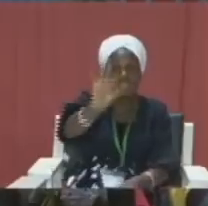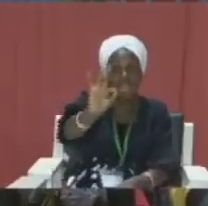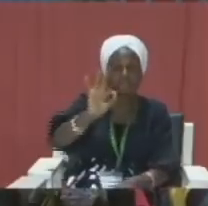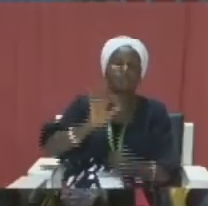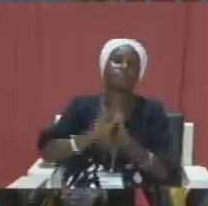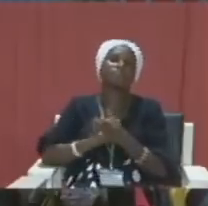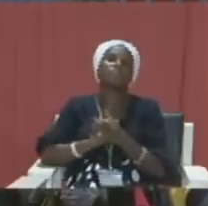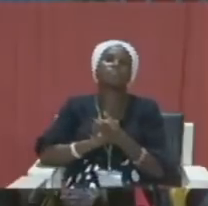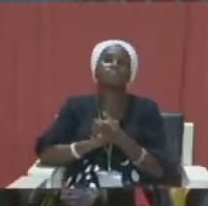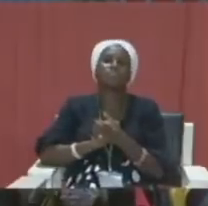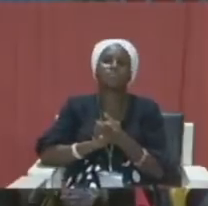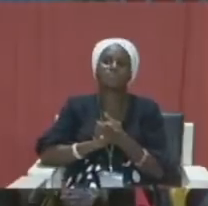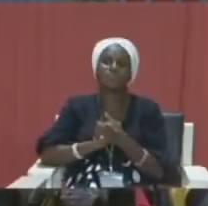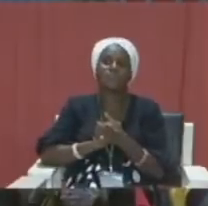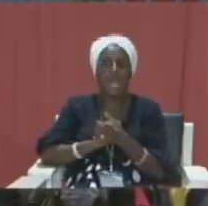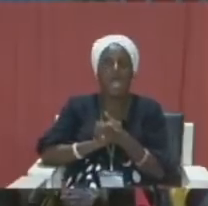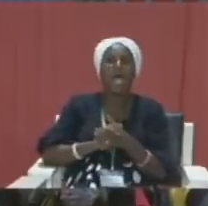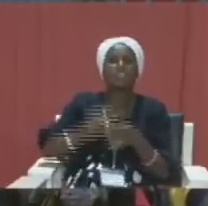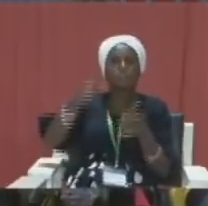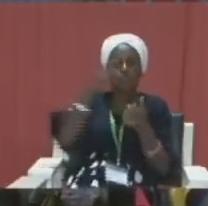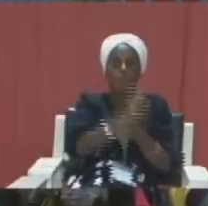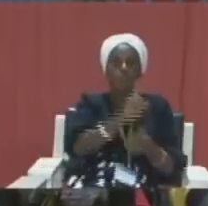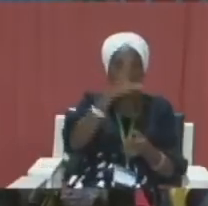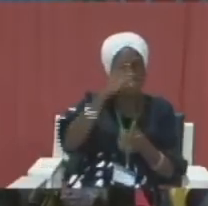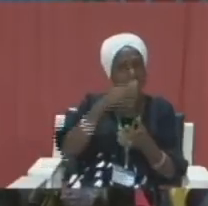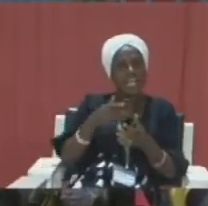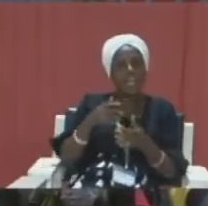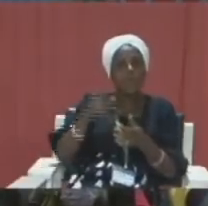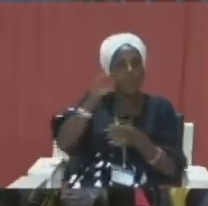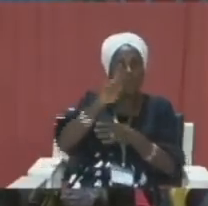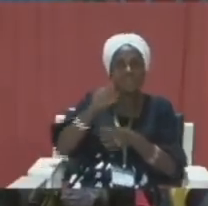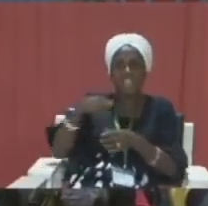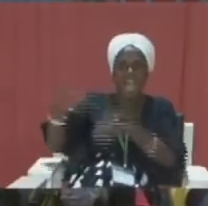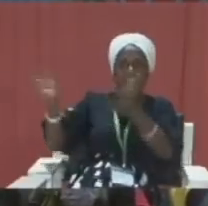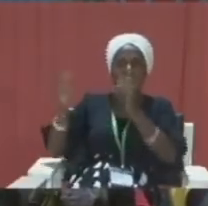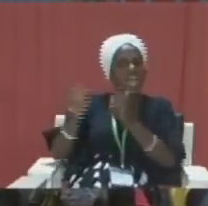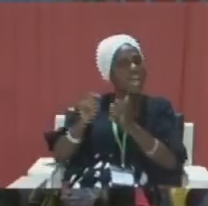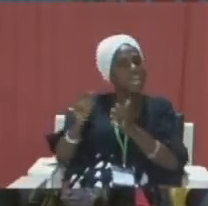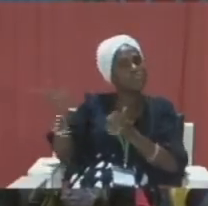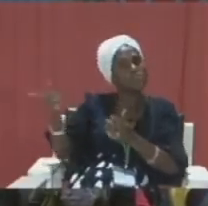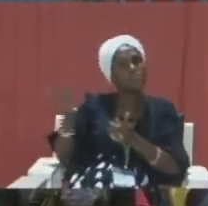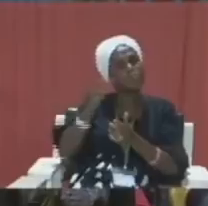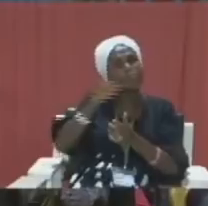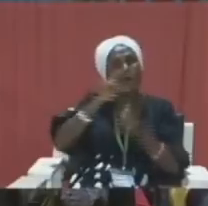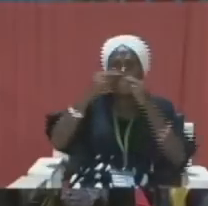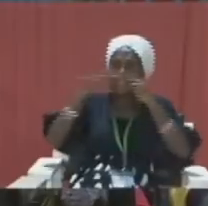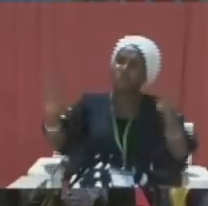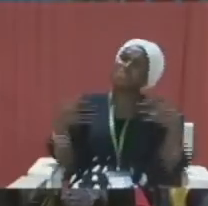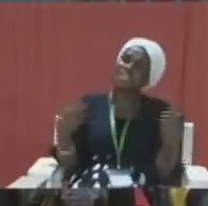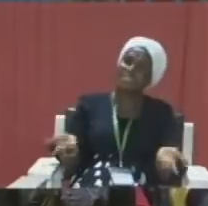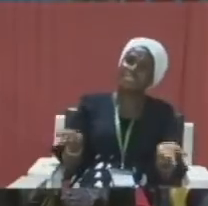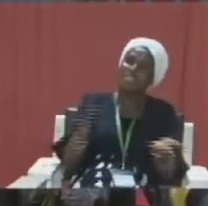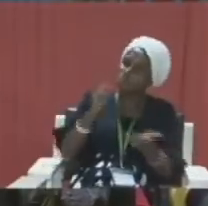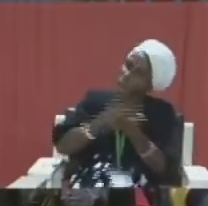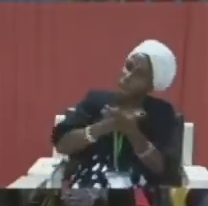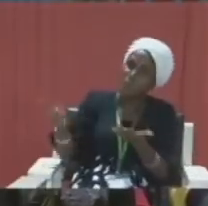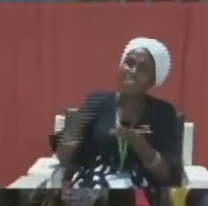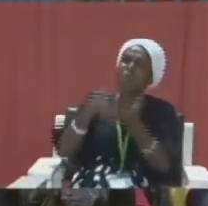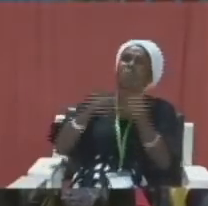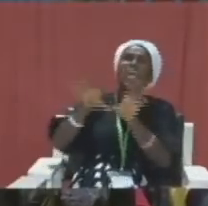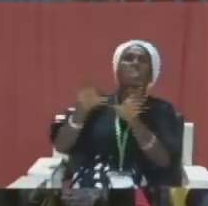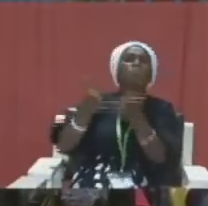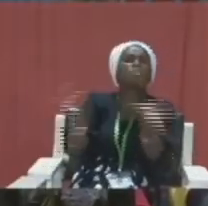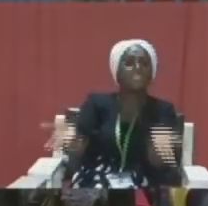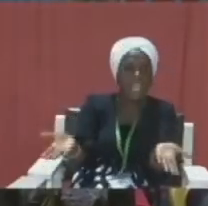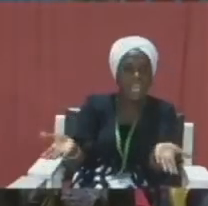he said, "Master, you are a miracle man. You are holy, you are innocent. What are you doing here with us? If you are truly